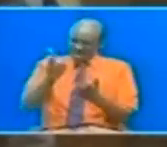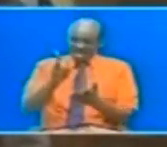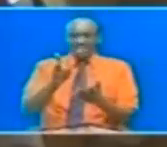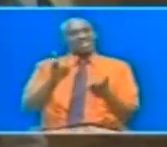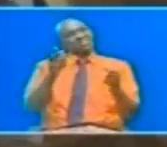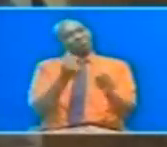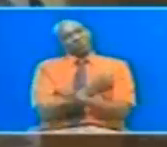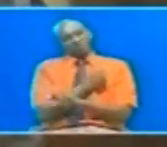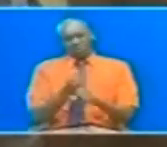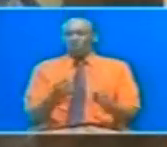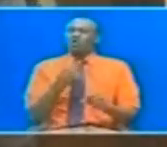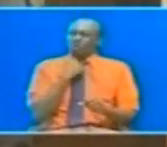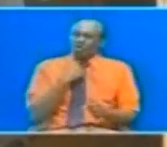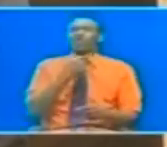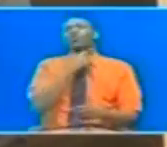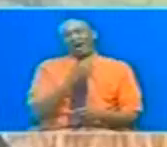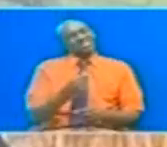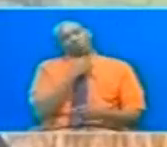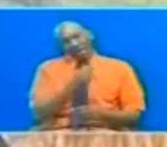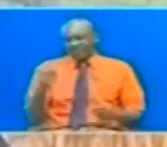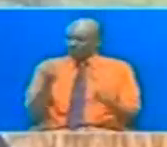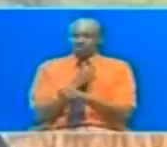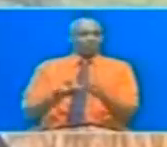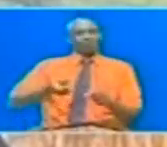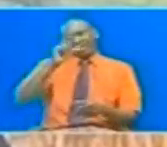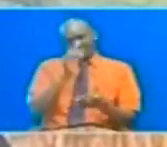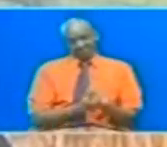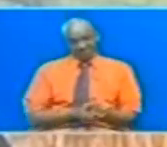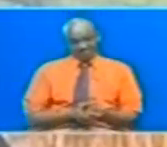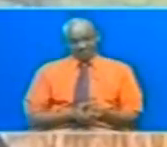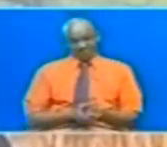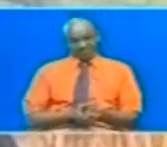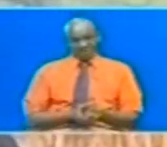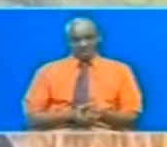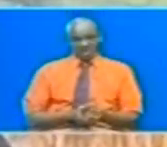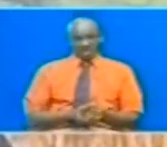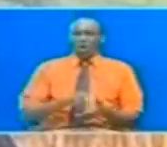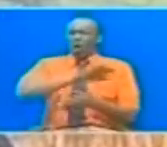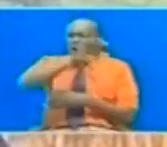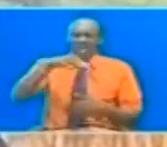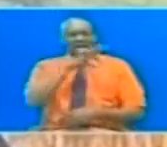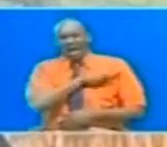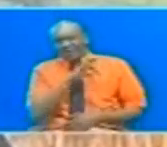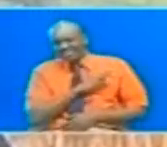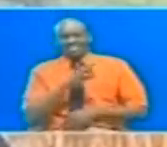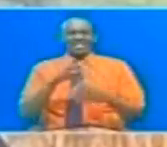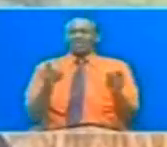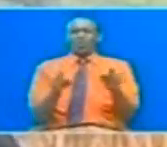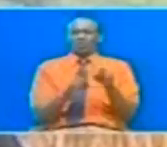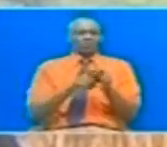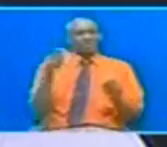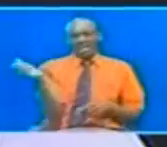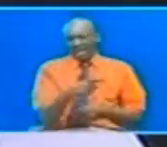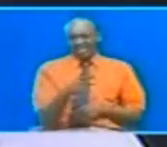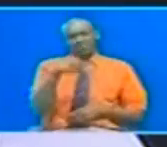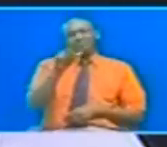how much union leaders dig in their heels. All these allowances and their salaries, they